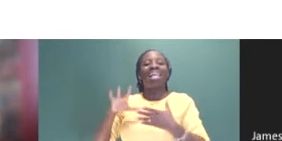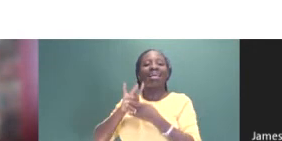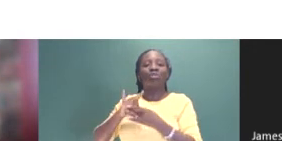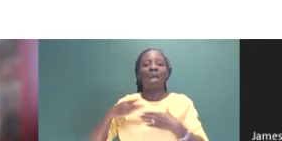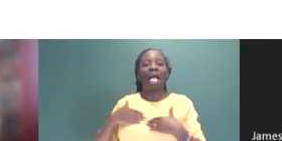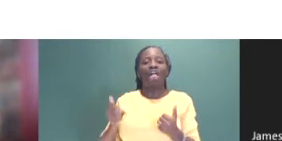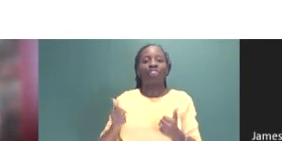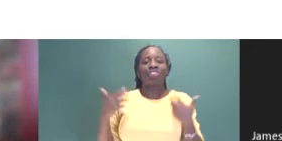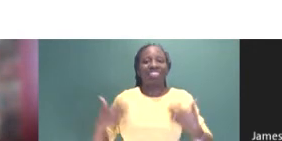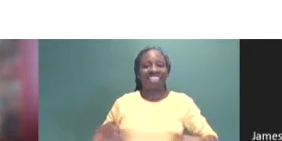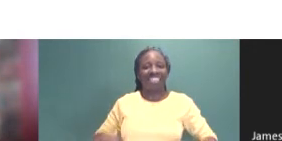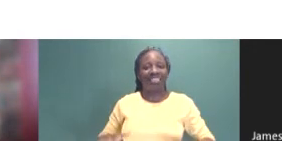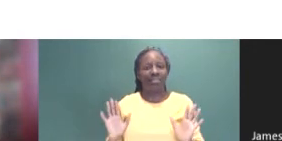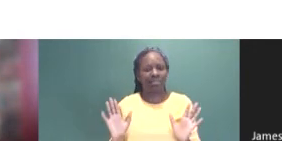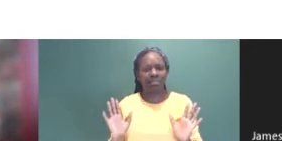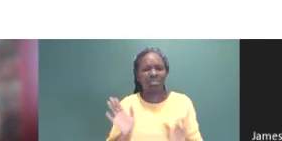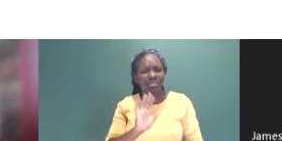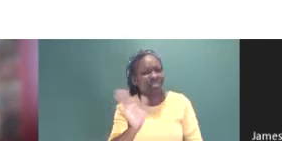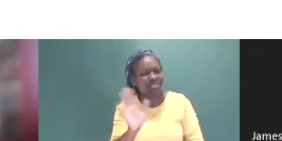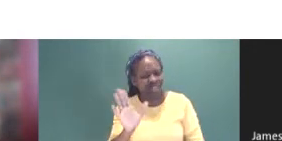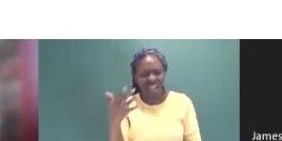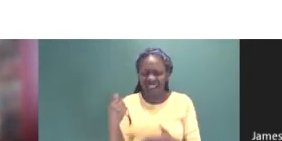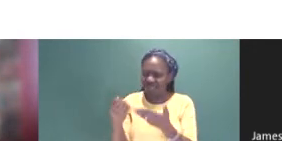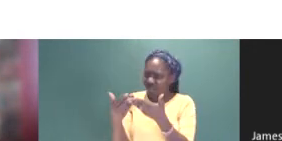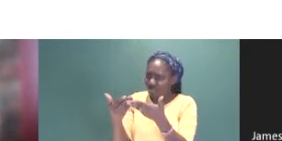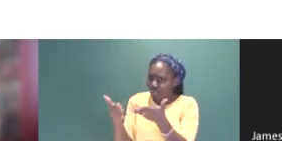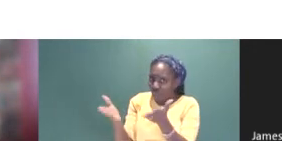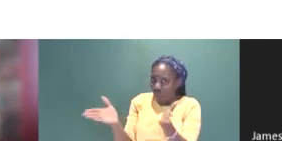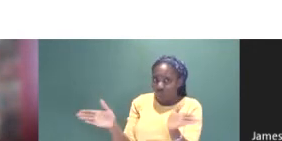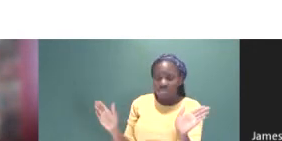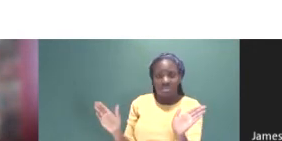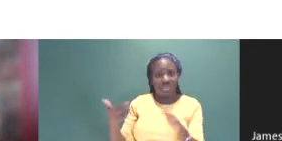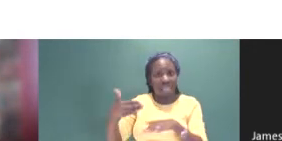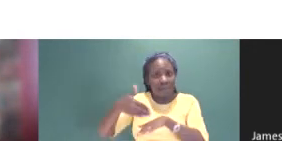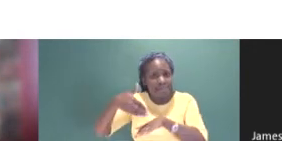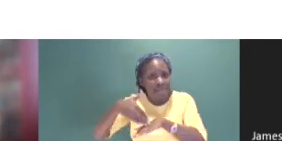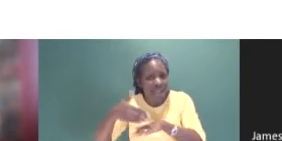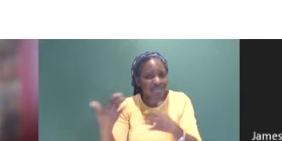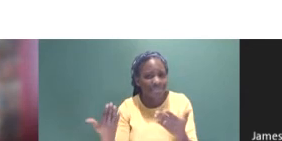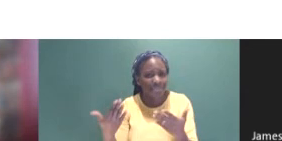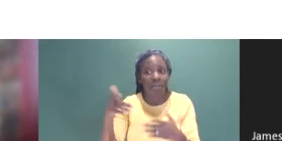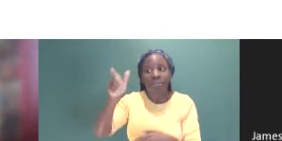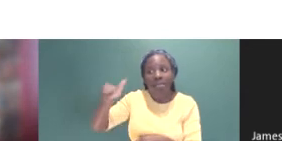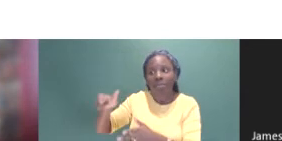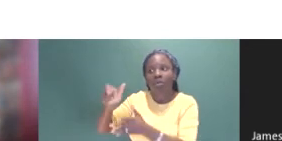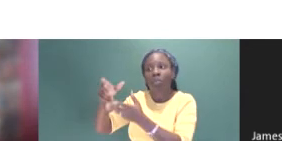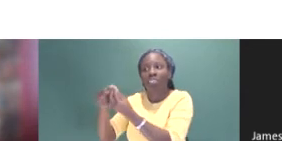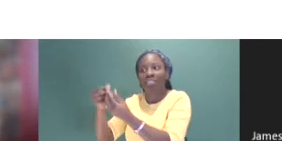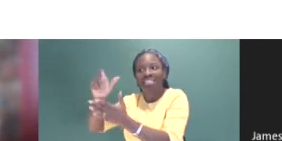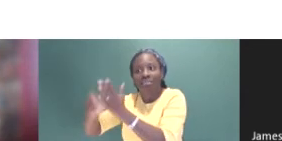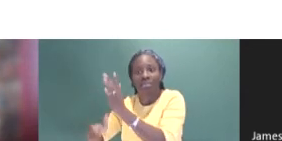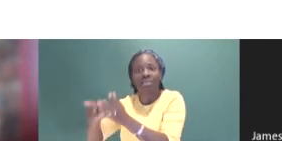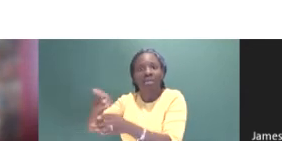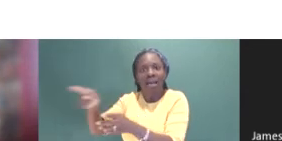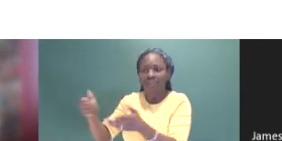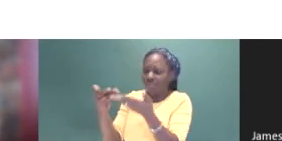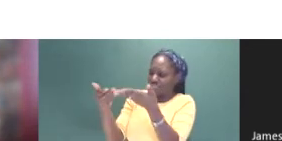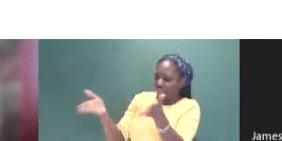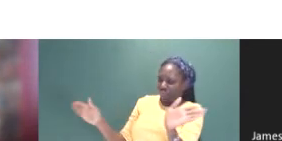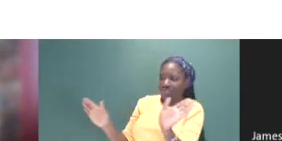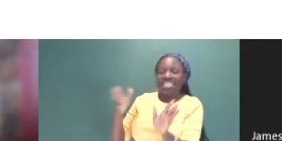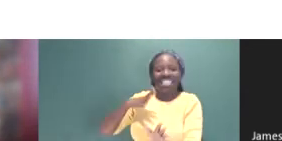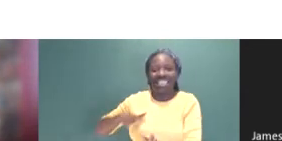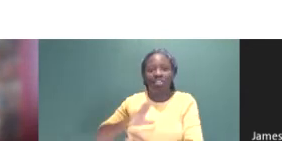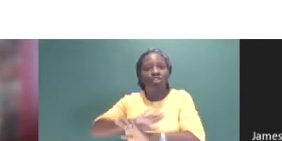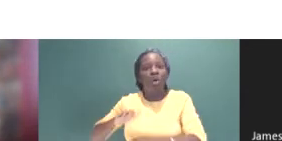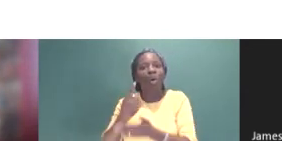whereas actually it has a much broader range of impacts, and people with disabilities have a broader range of needs than just those related to